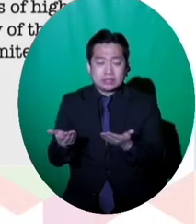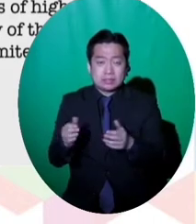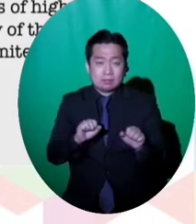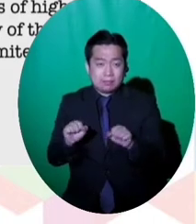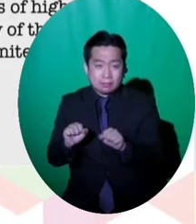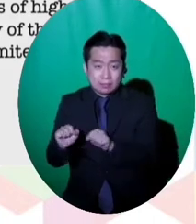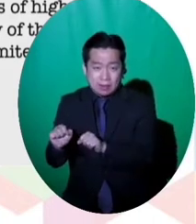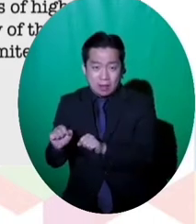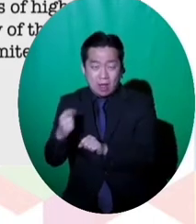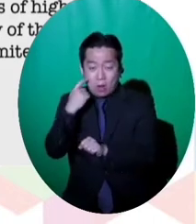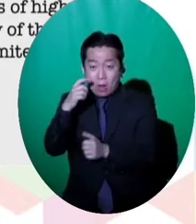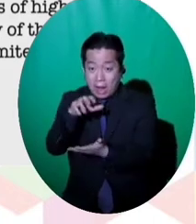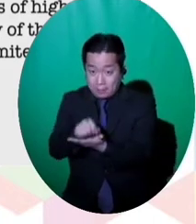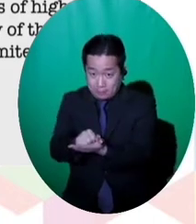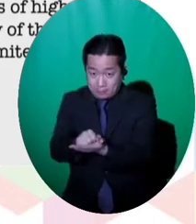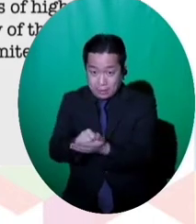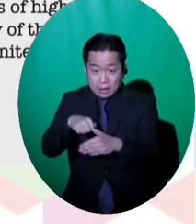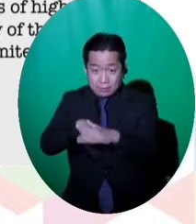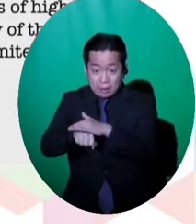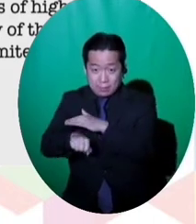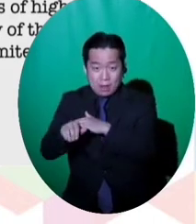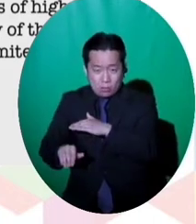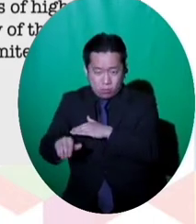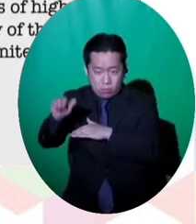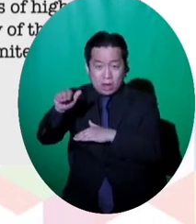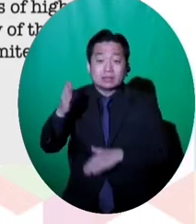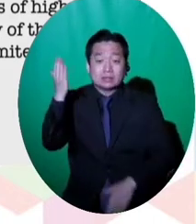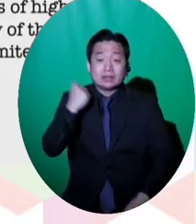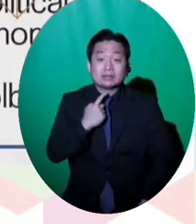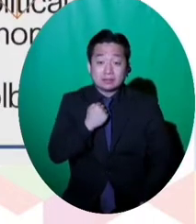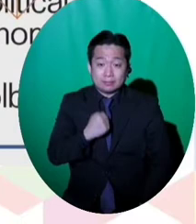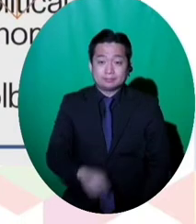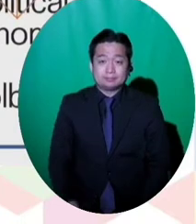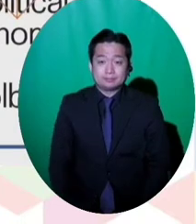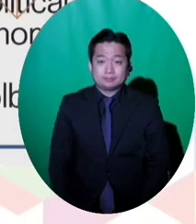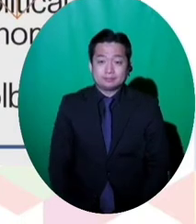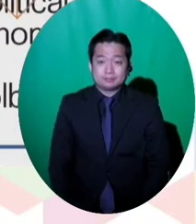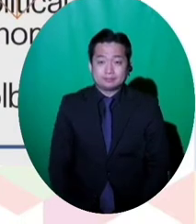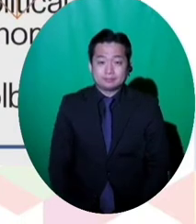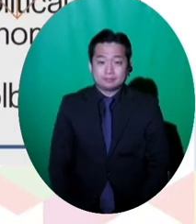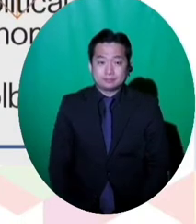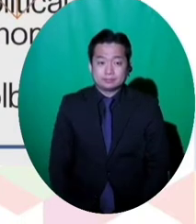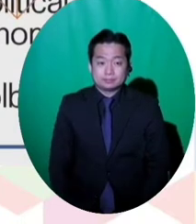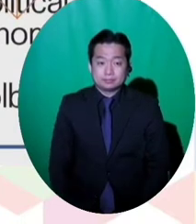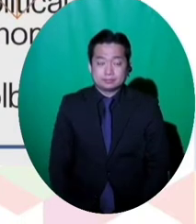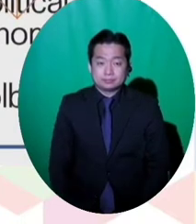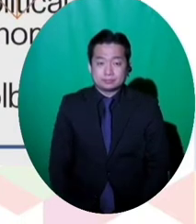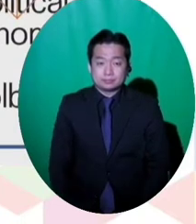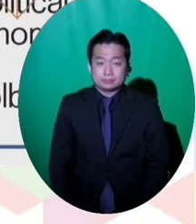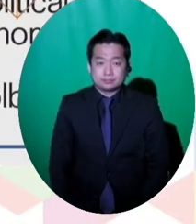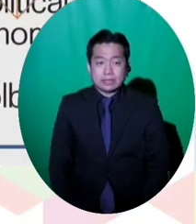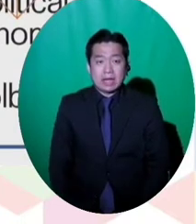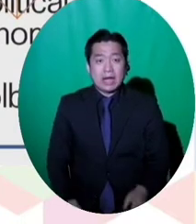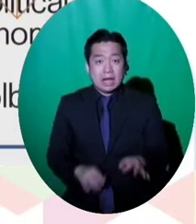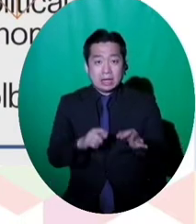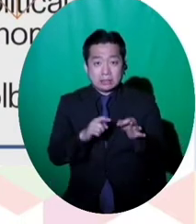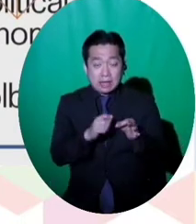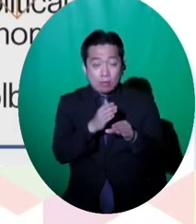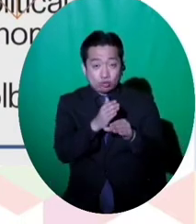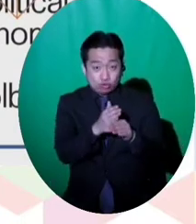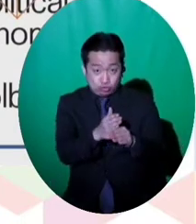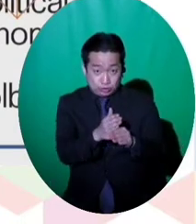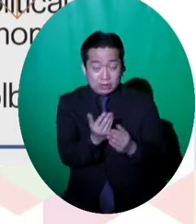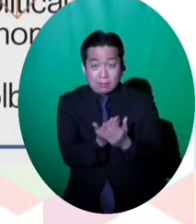patriarchal institutions, often in contradictory ways, with some positive and some negative consequences. And this